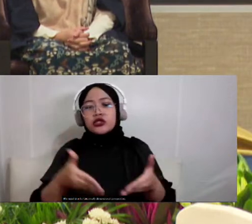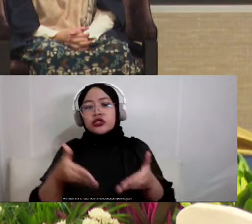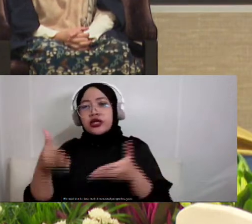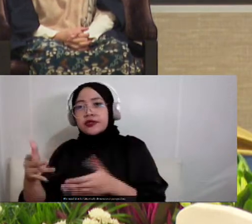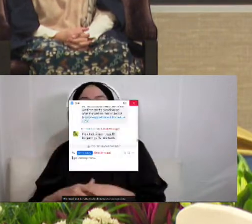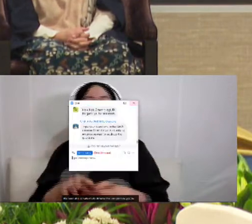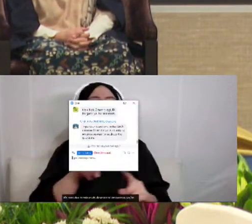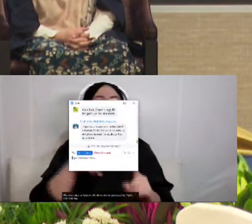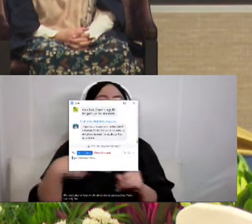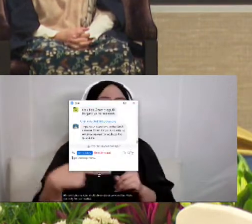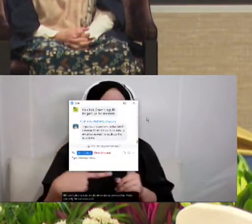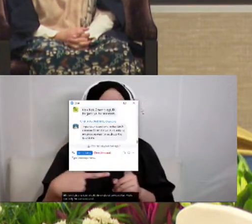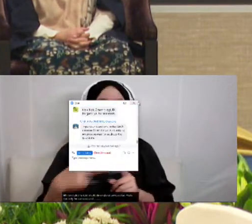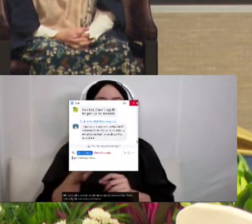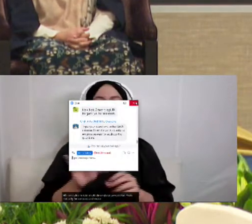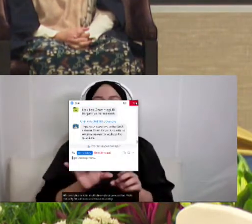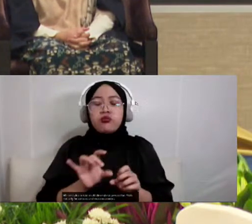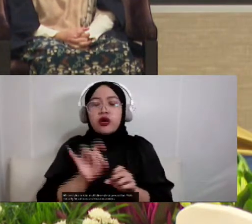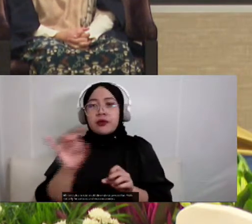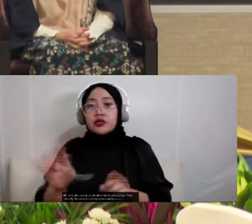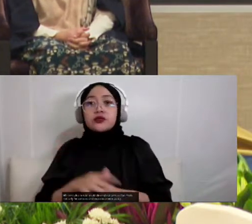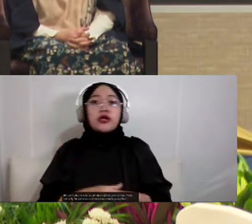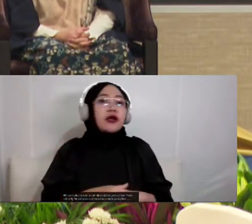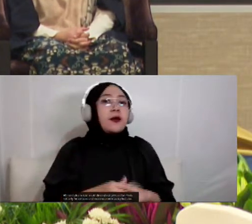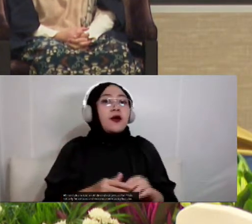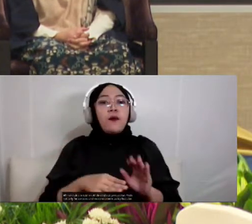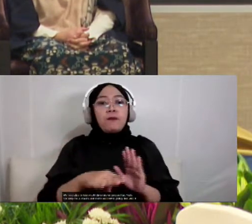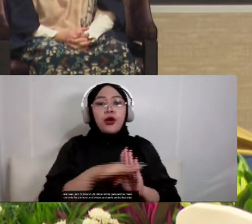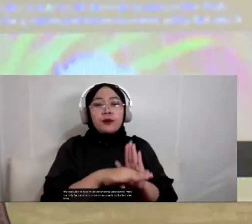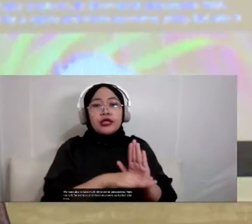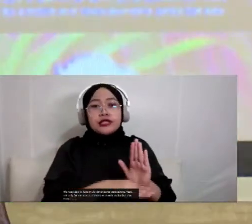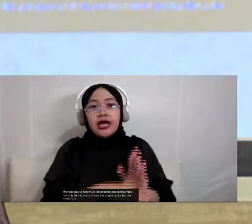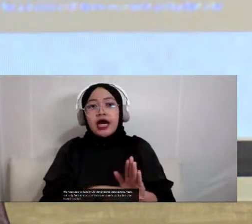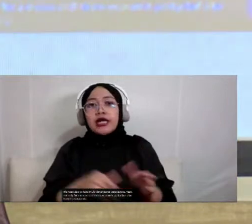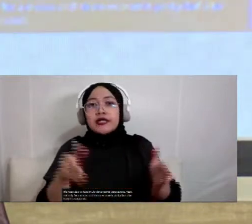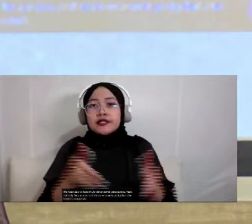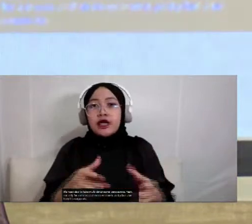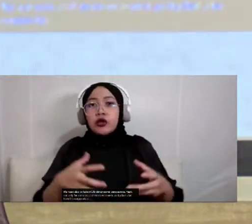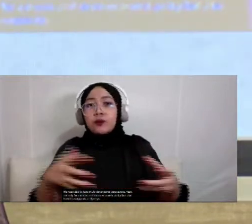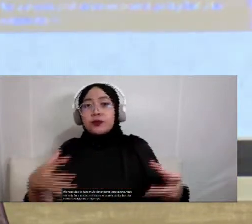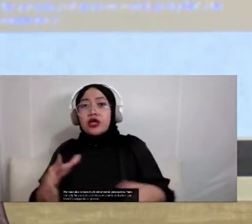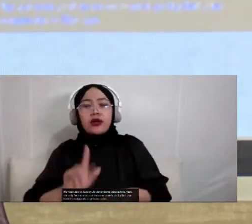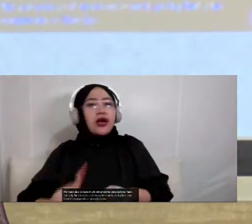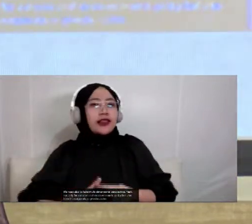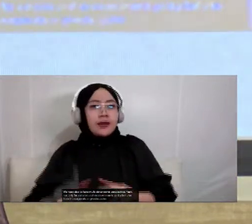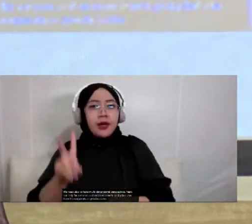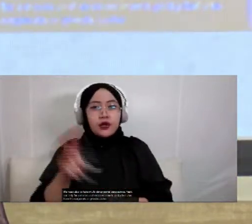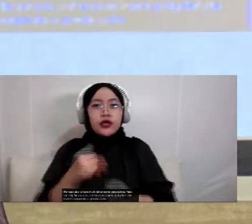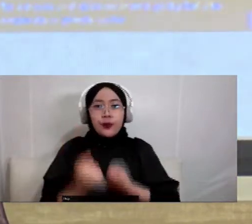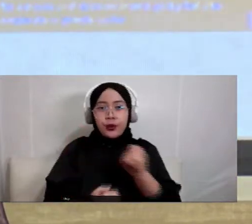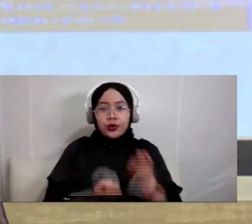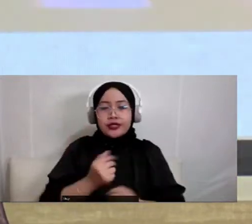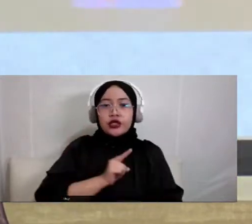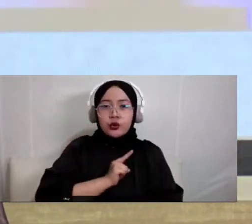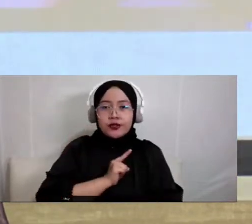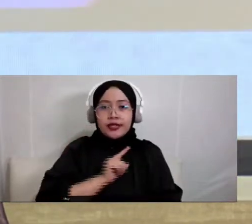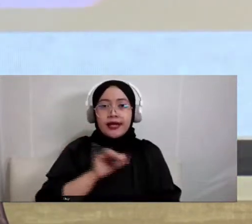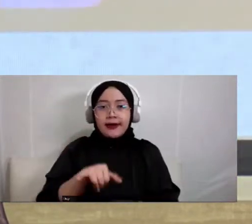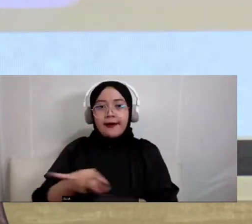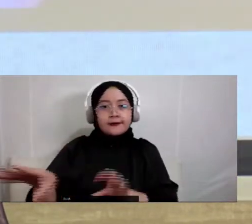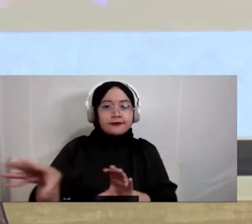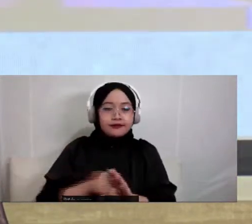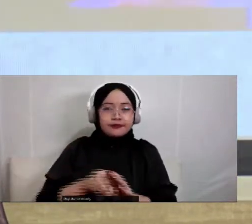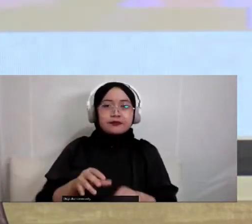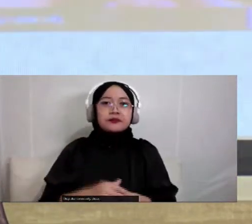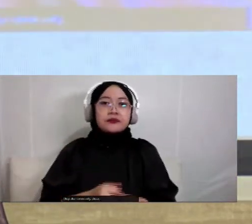only from macro and microeconomics policy, but also from the corporate or private sector. Okay, dear committee,